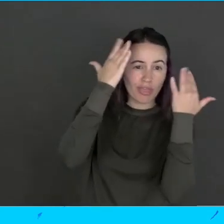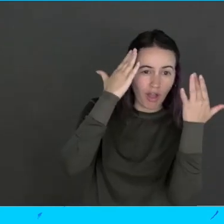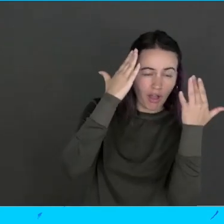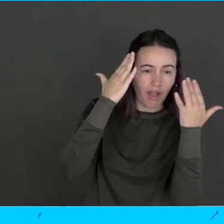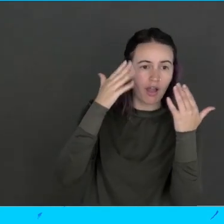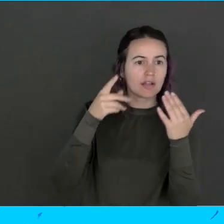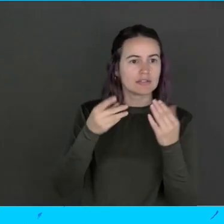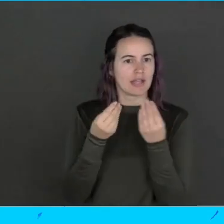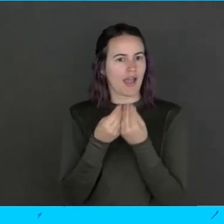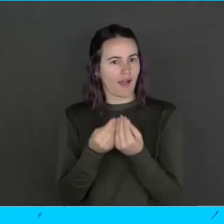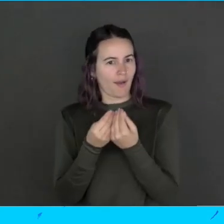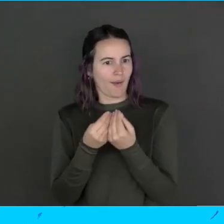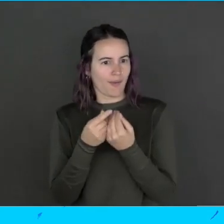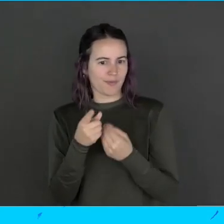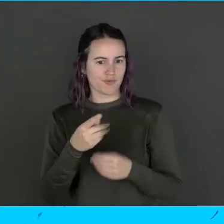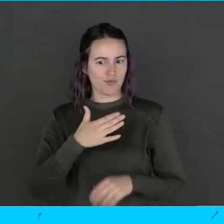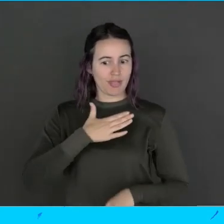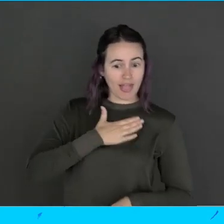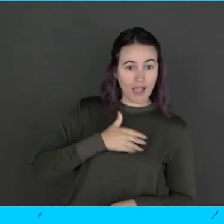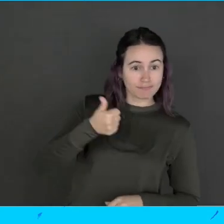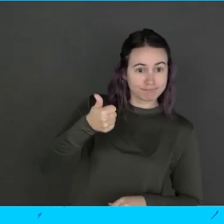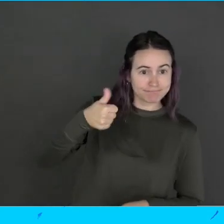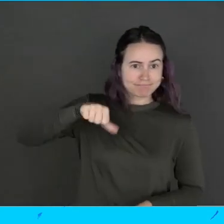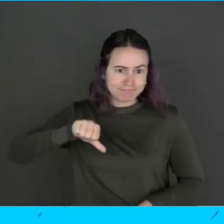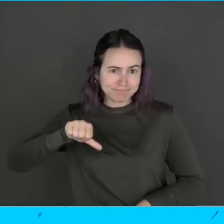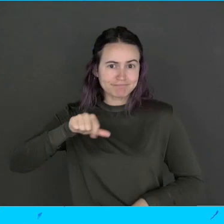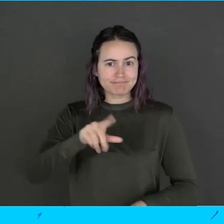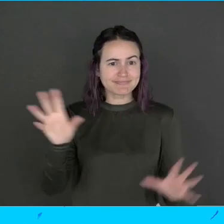sessions. Use the hashtag 1.8, that's